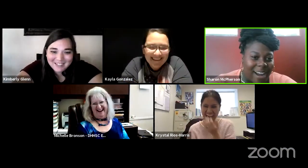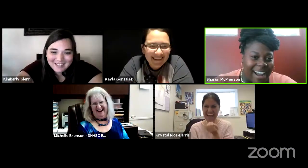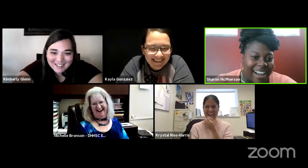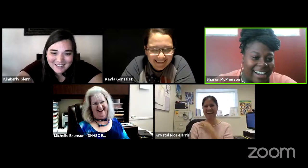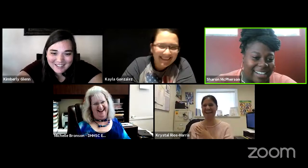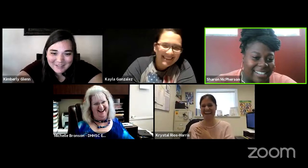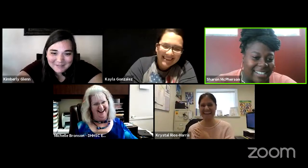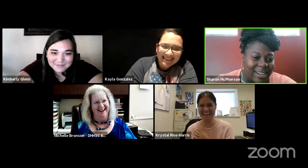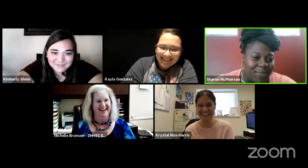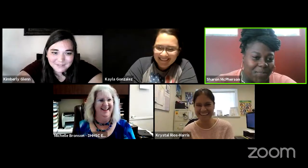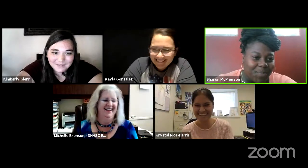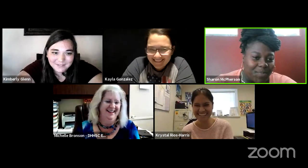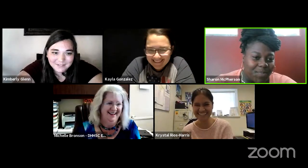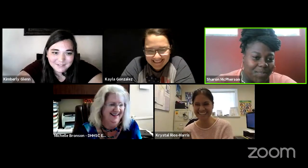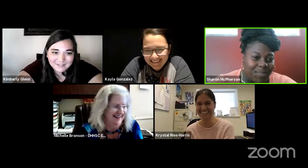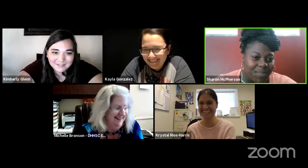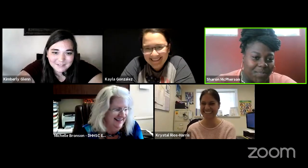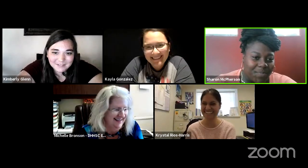All right.